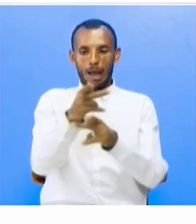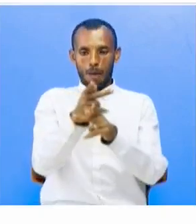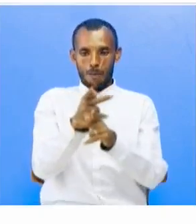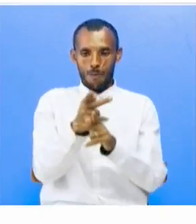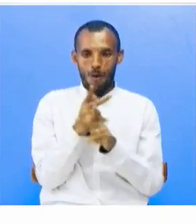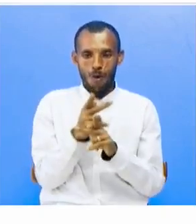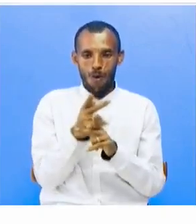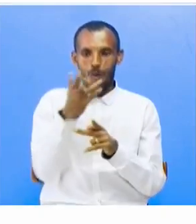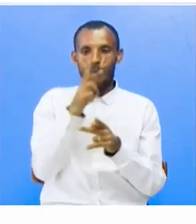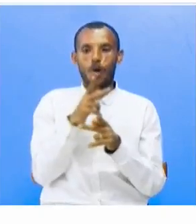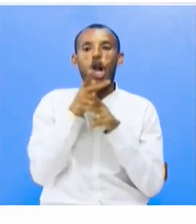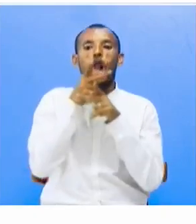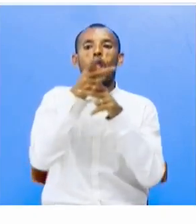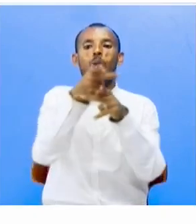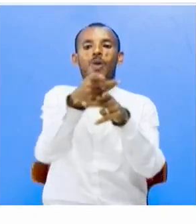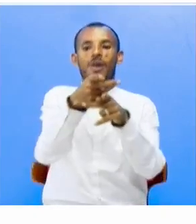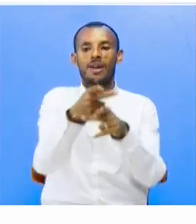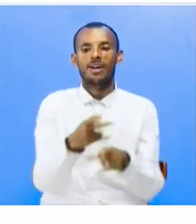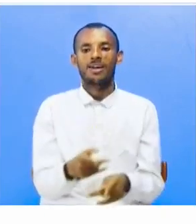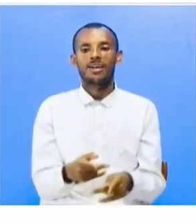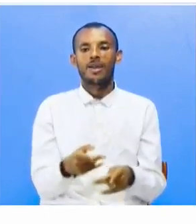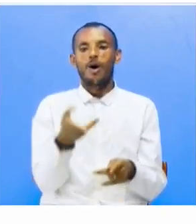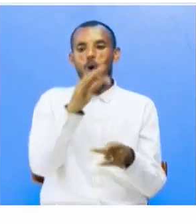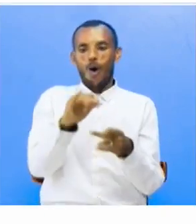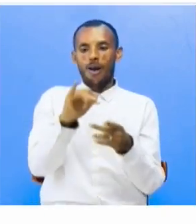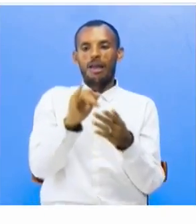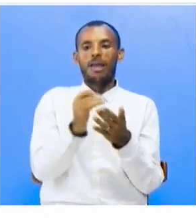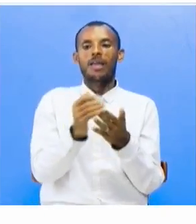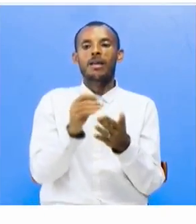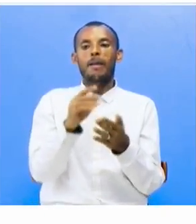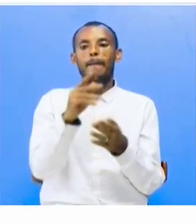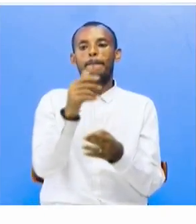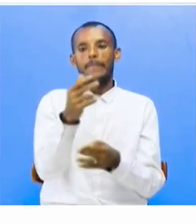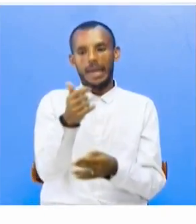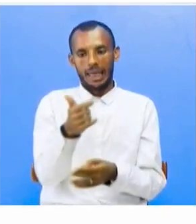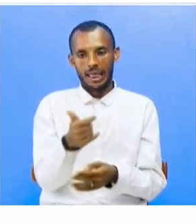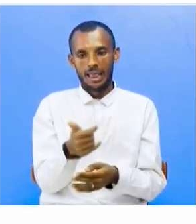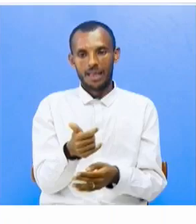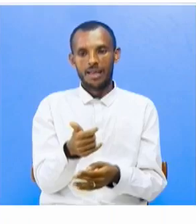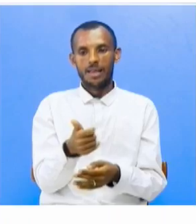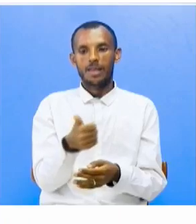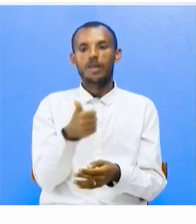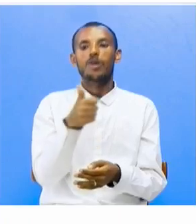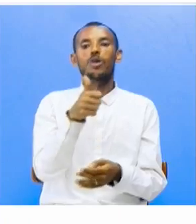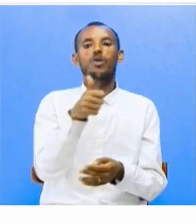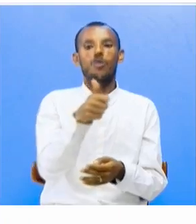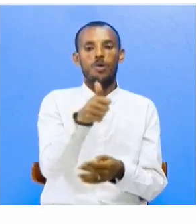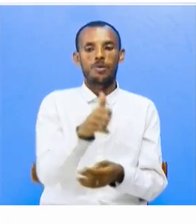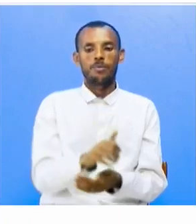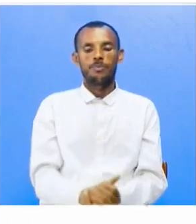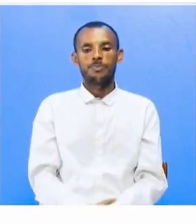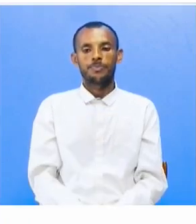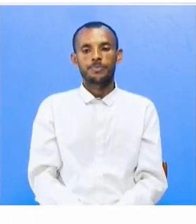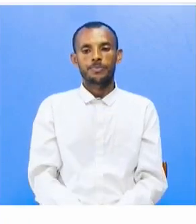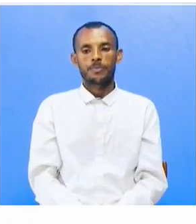loaned, so or invested. The money, it's the money